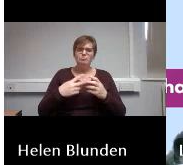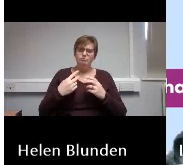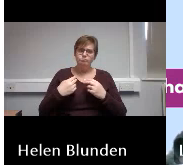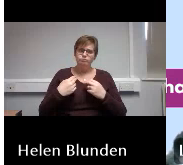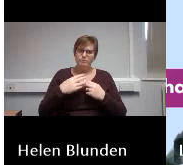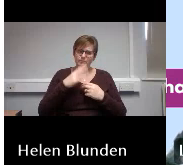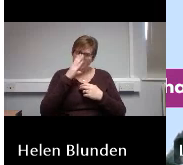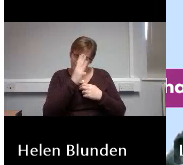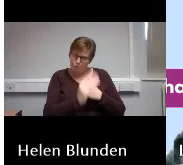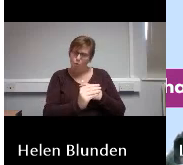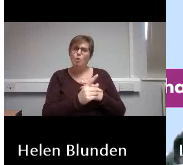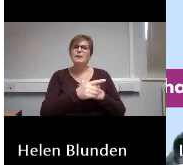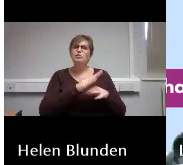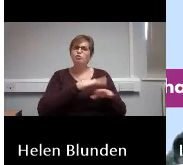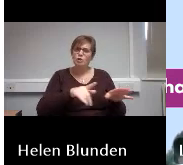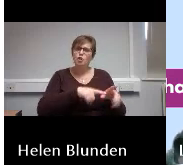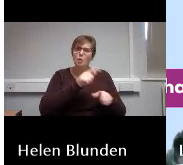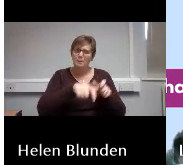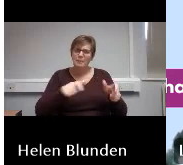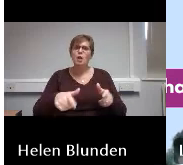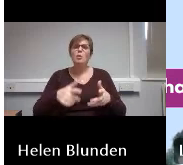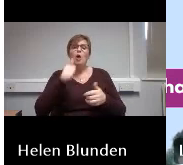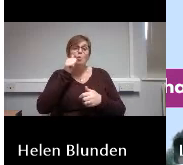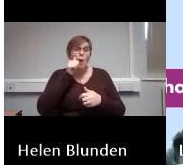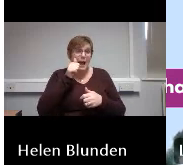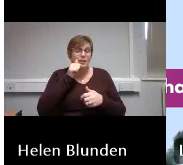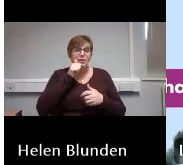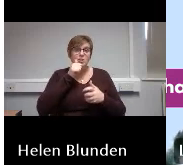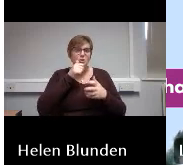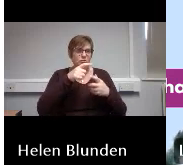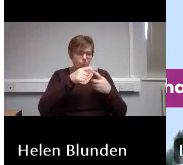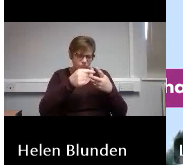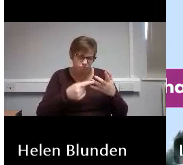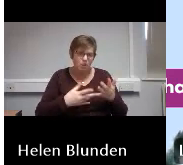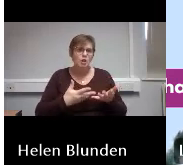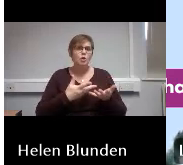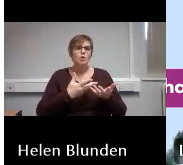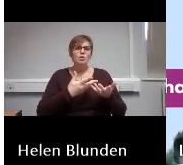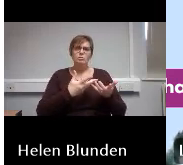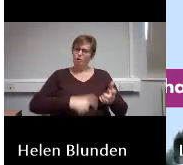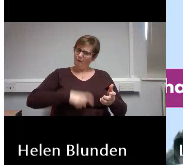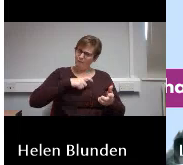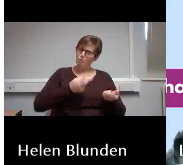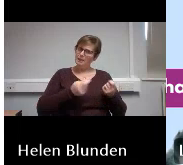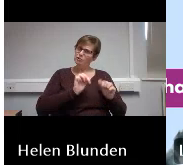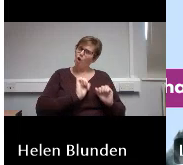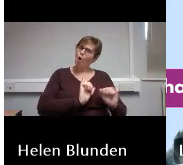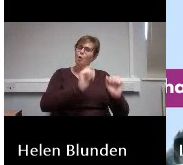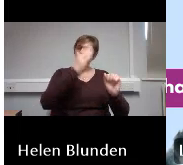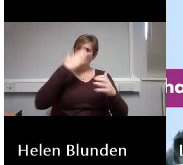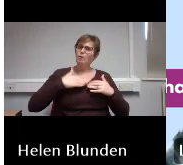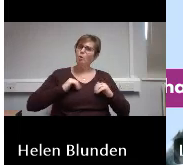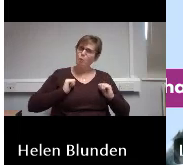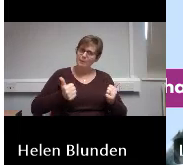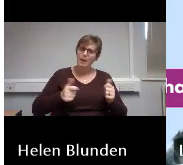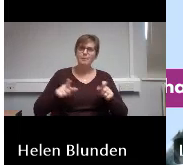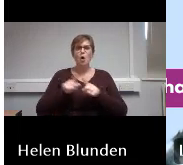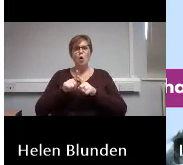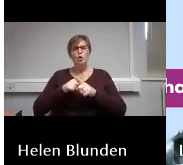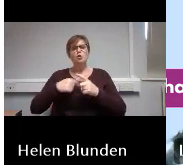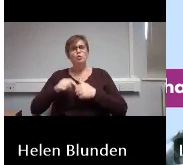young people with the awareness, the tools, and the confidence to manage their mental well-being, and also to play a role in supporting